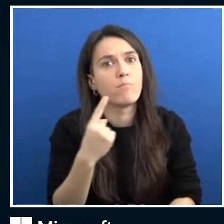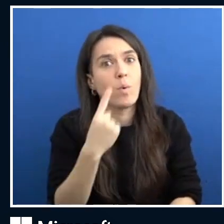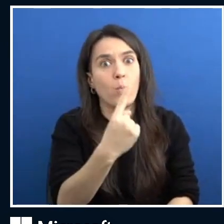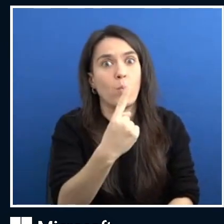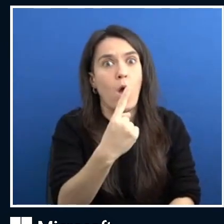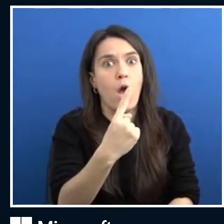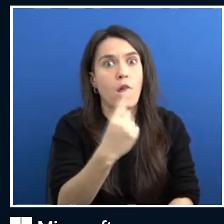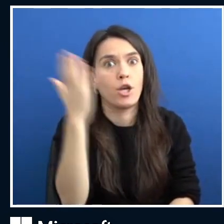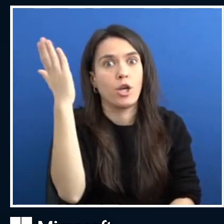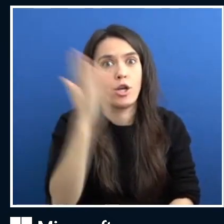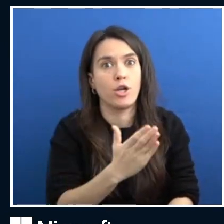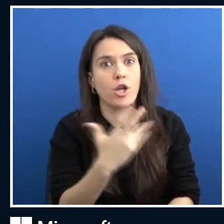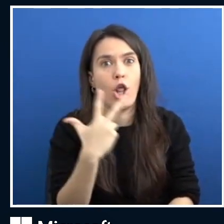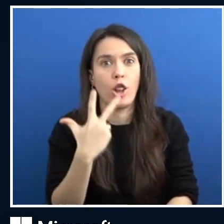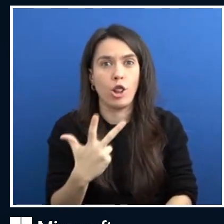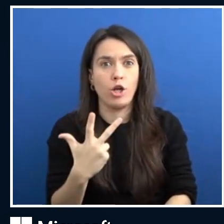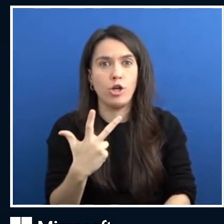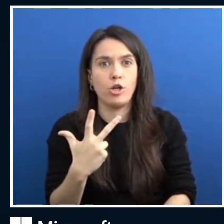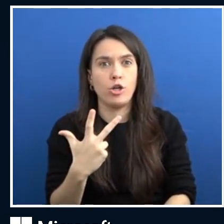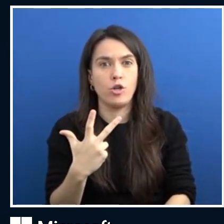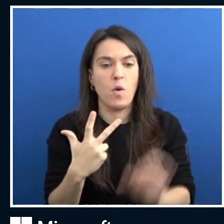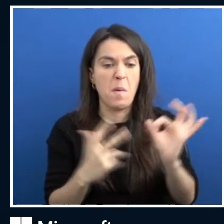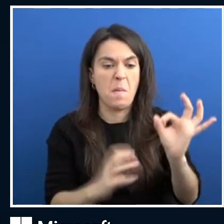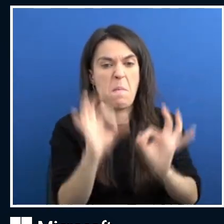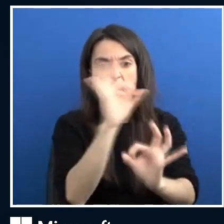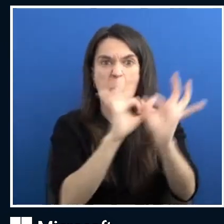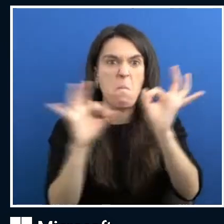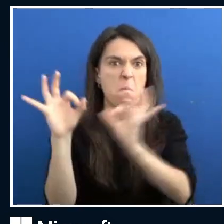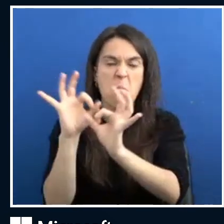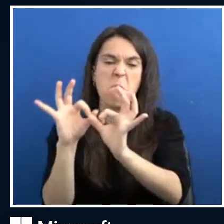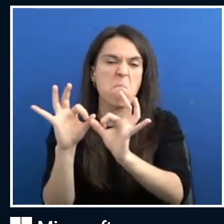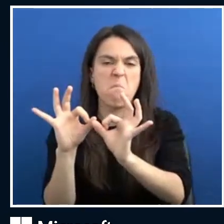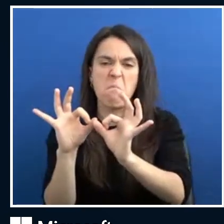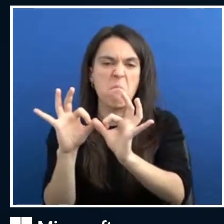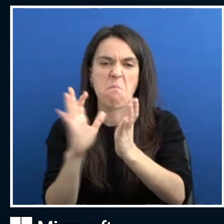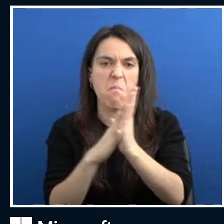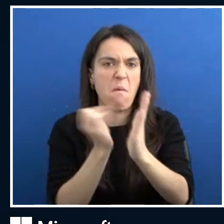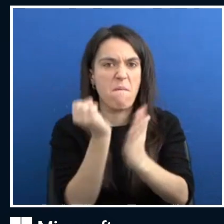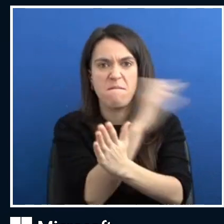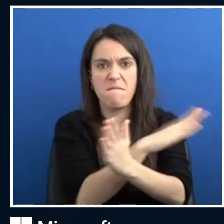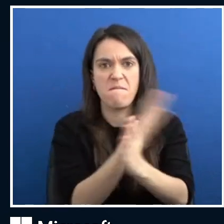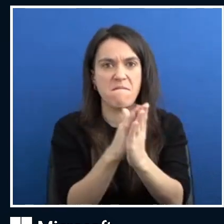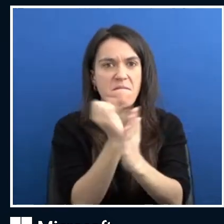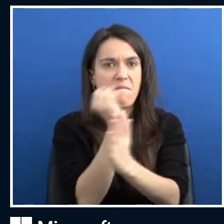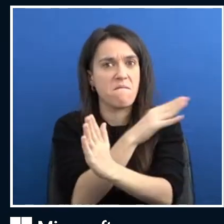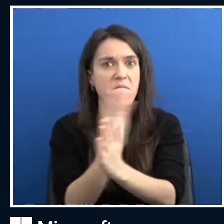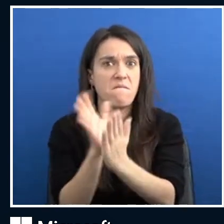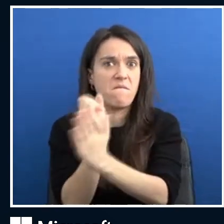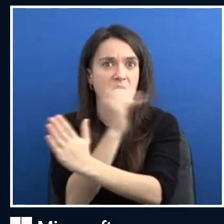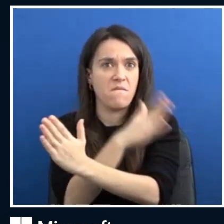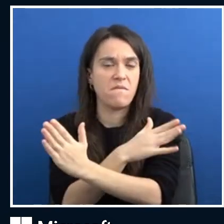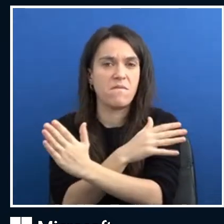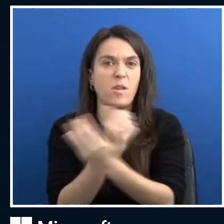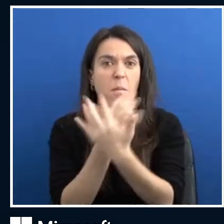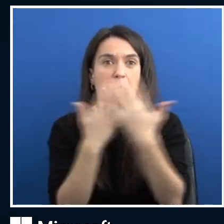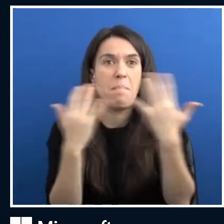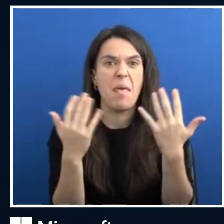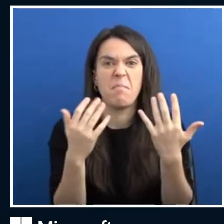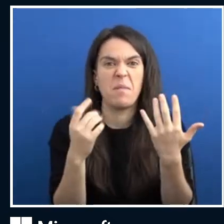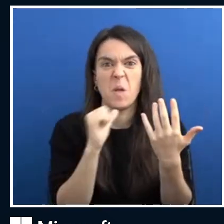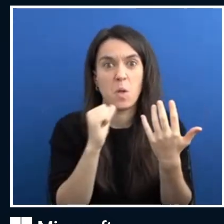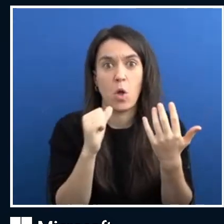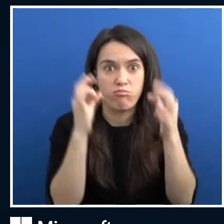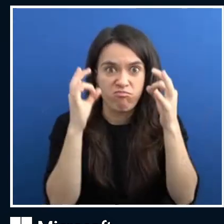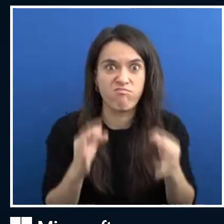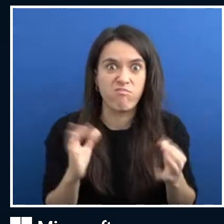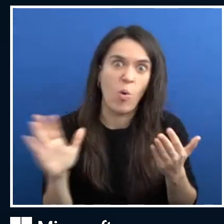kind of get left out. You don't really use you. It can happen that there's high probability all of your points are not used in all of these decision trees. So my question